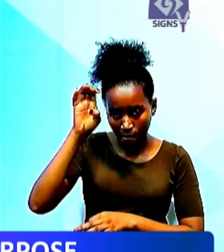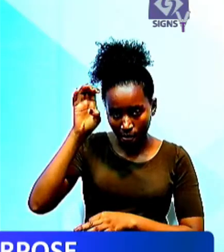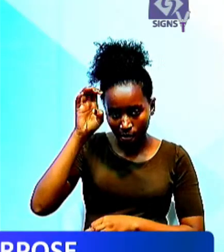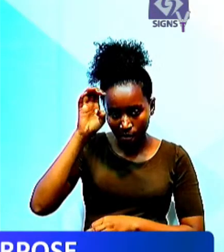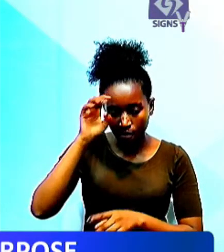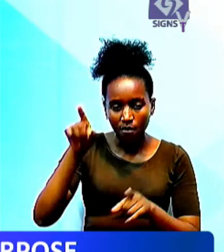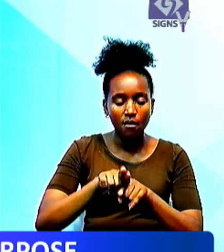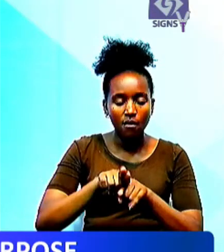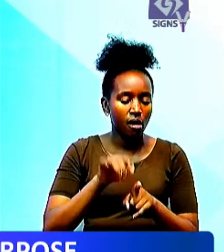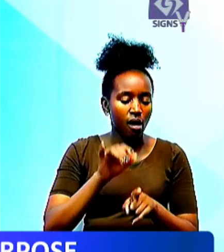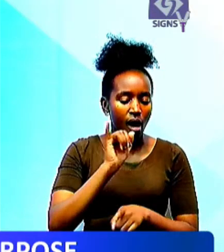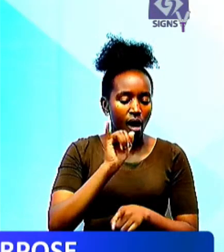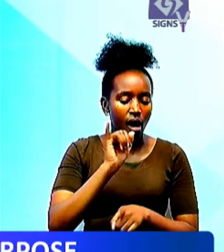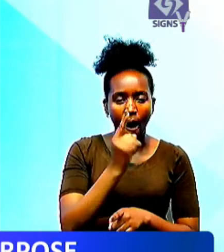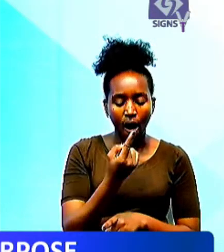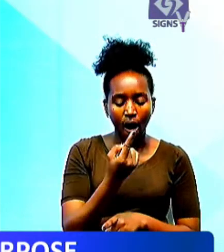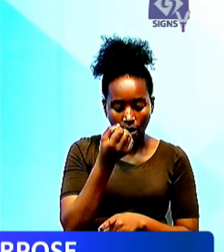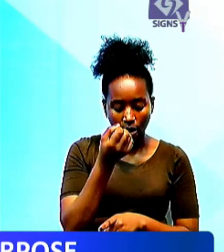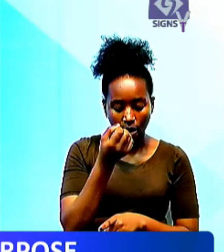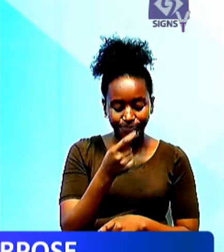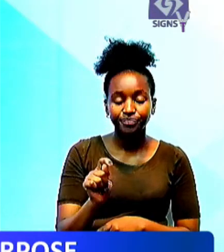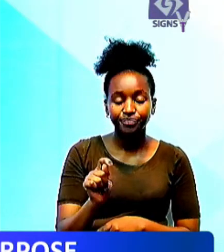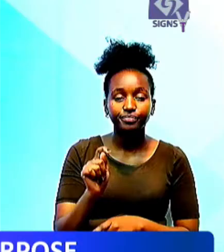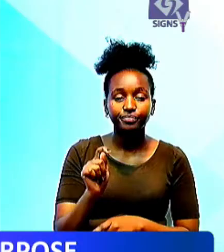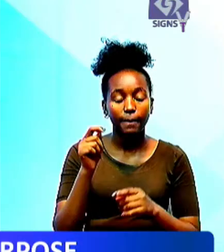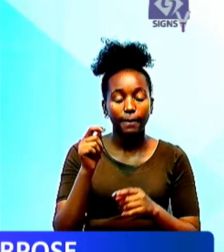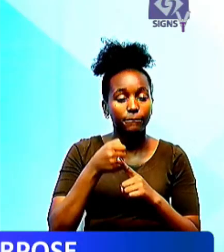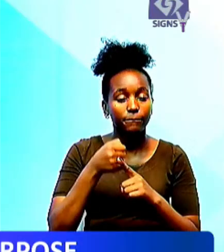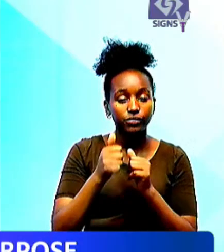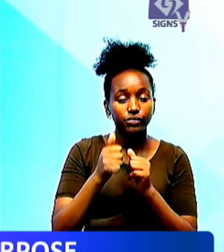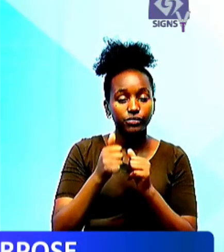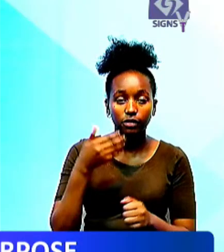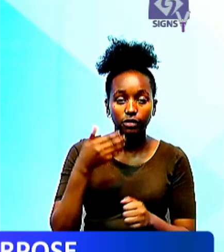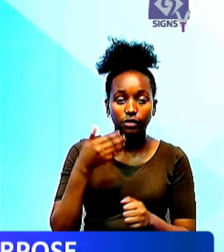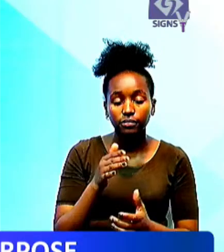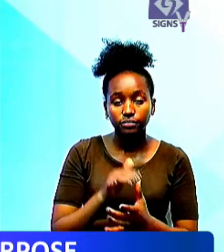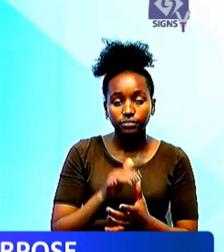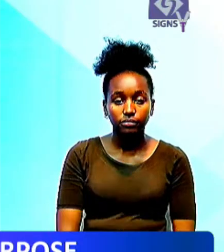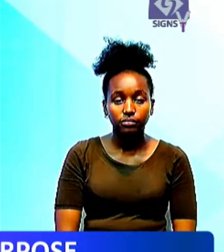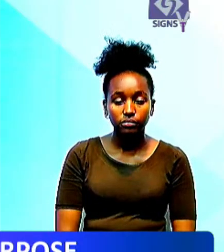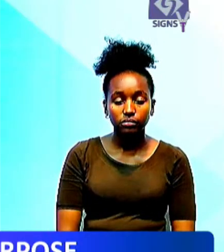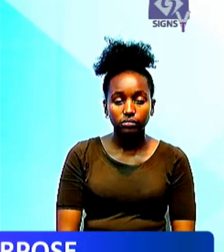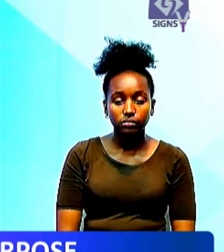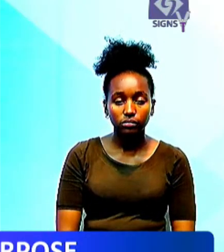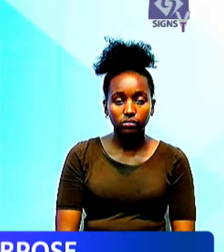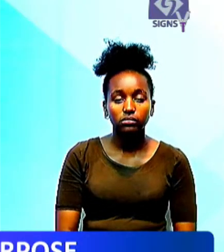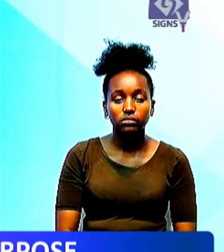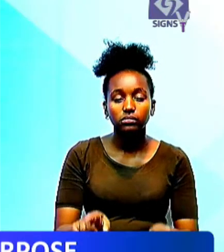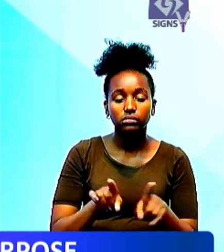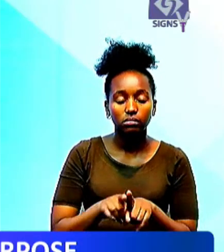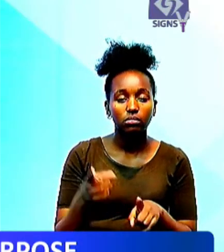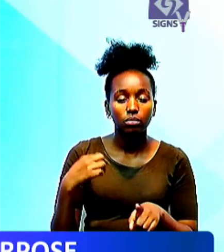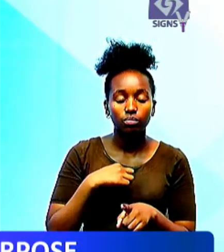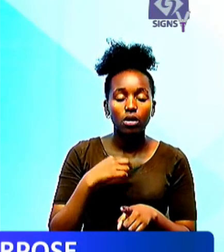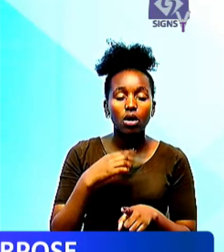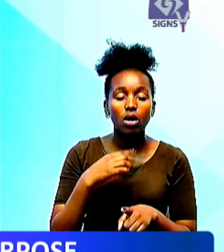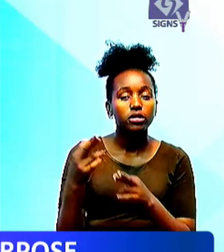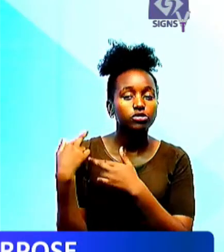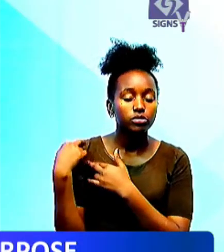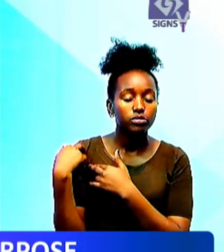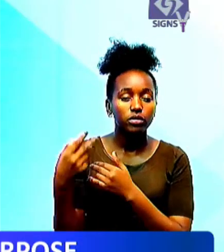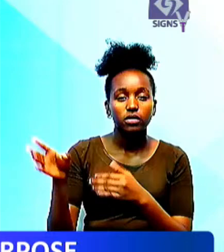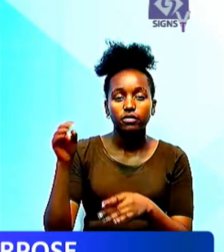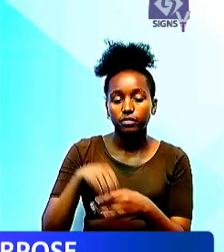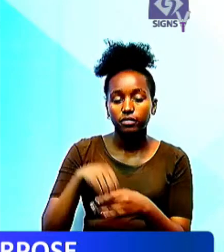one of the impacts that we are doing there. And also, as I said, responsible investing. We work with